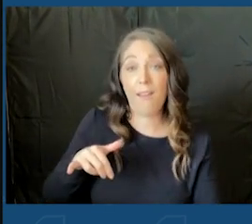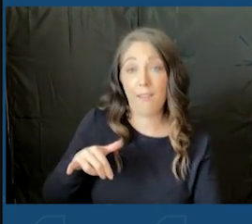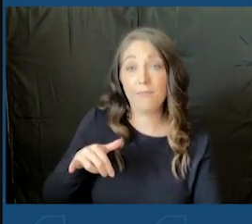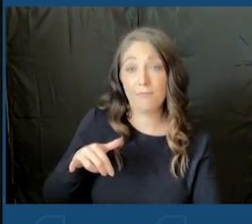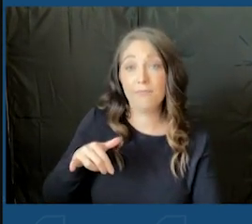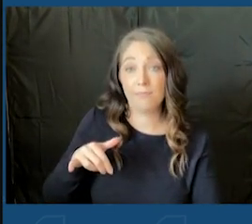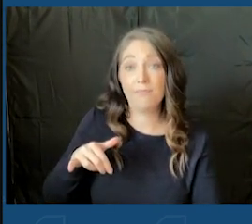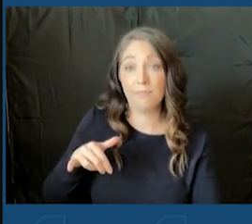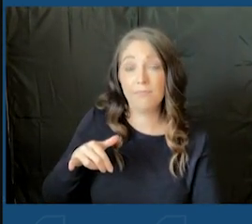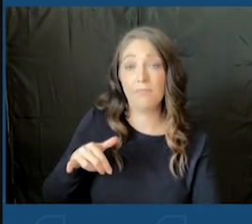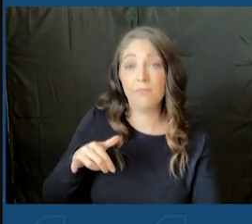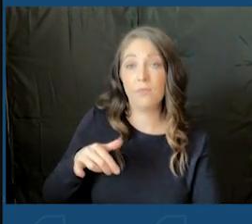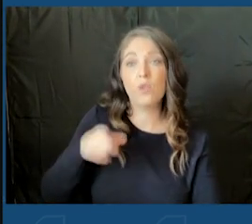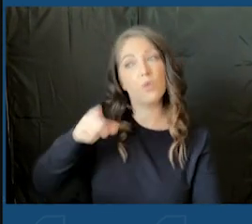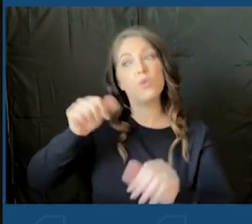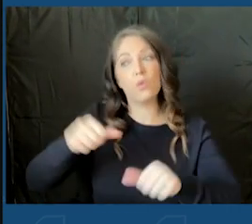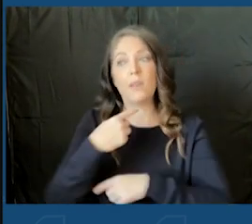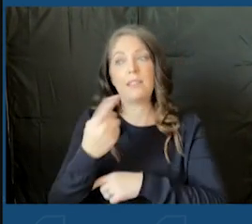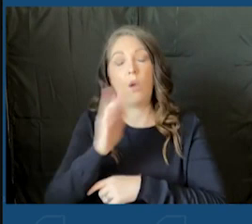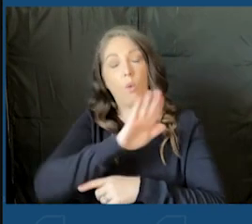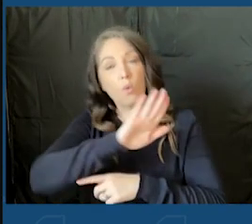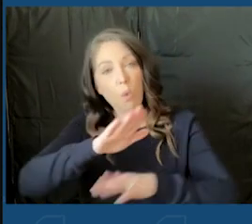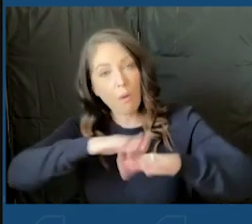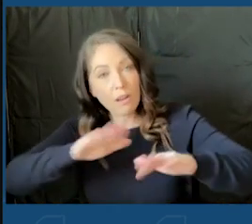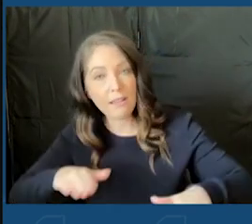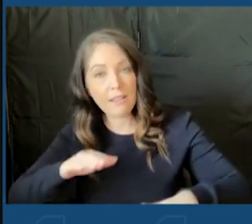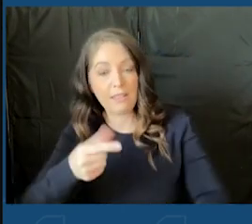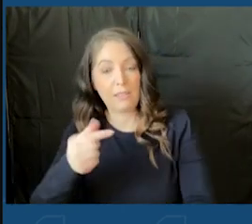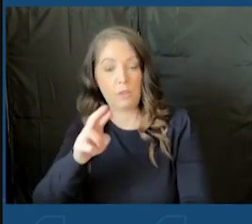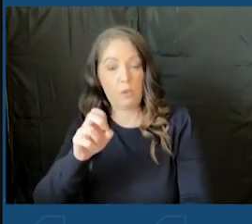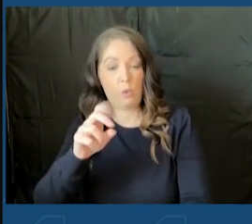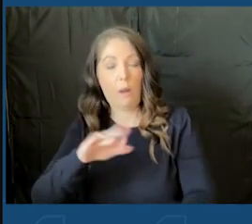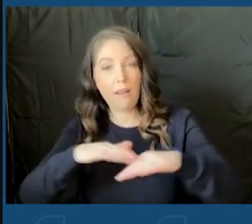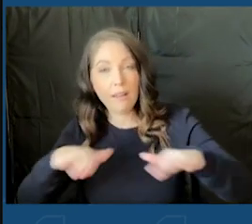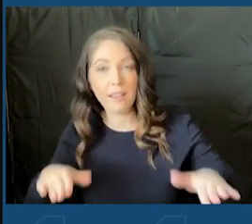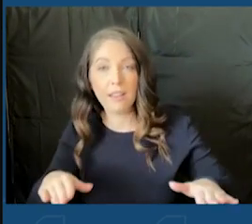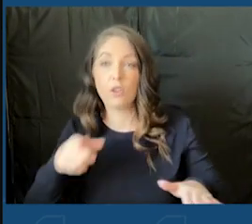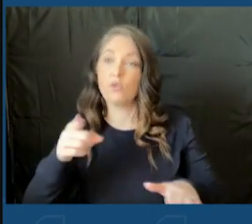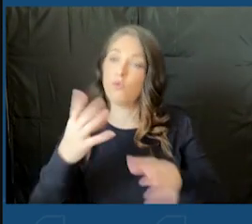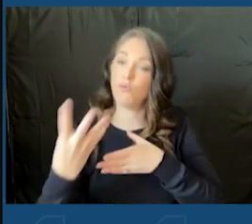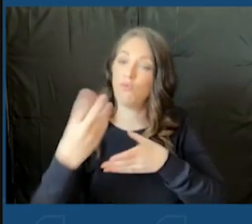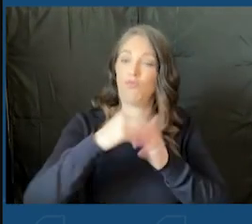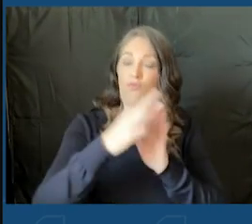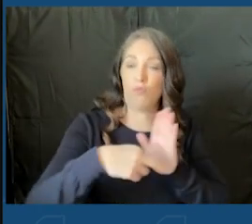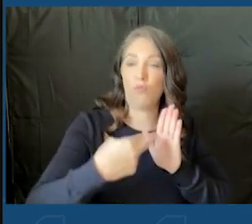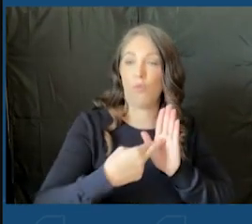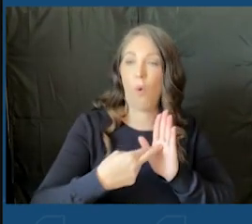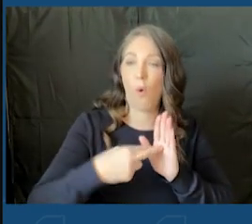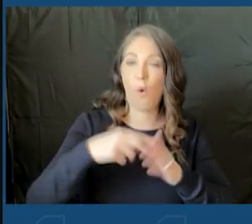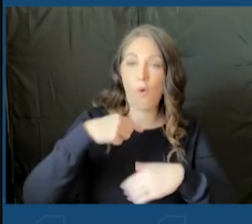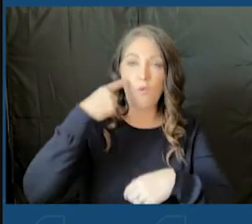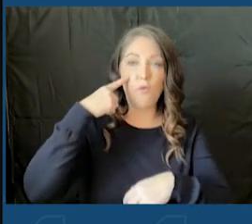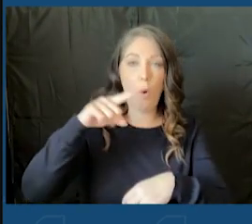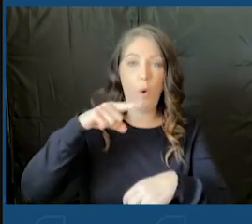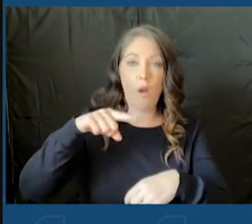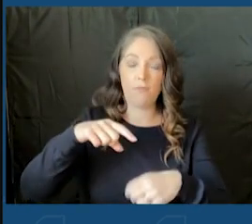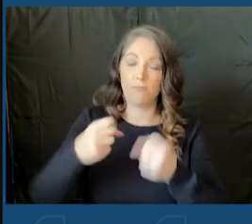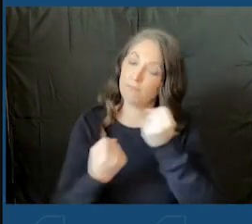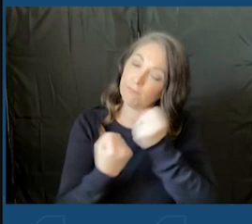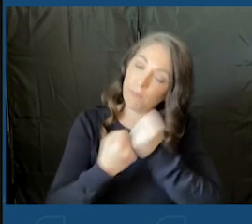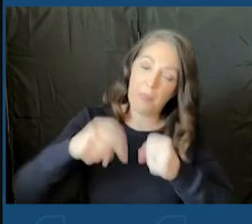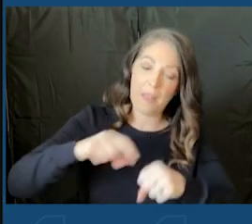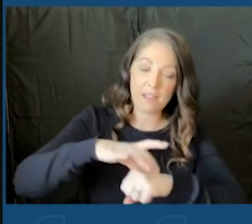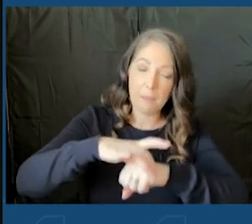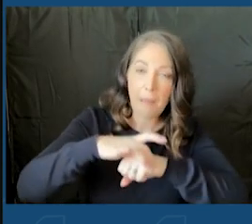able to tell your kids and grandkids that you made a major role in making sure that this planet was there, it was safe, it was